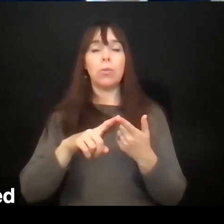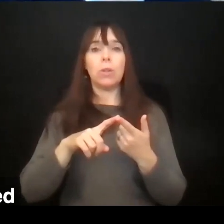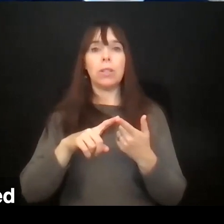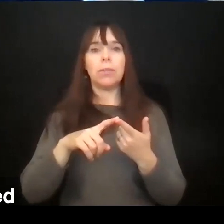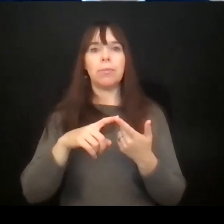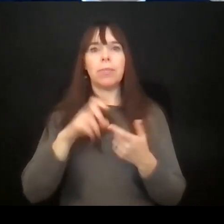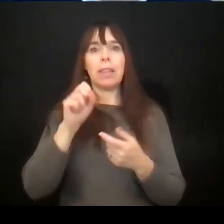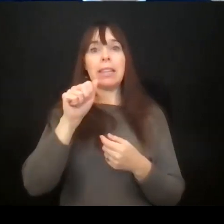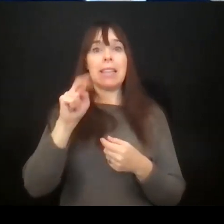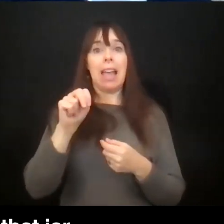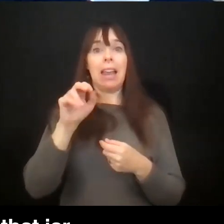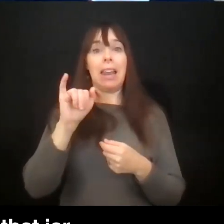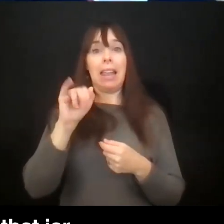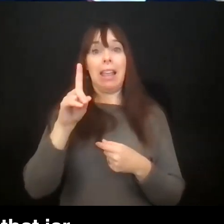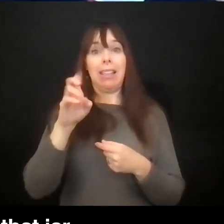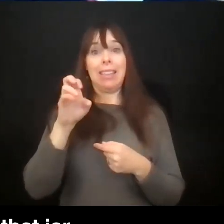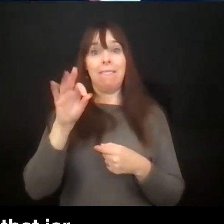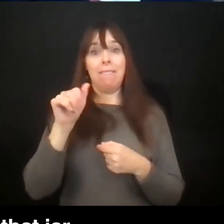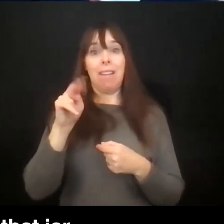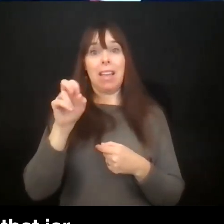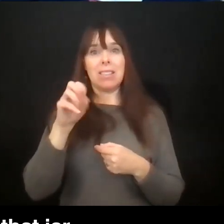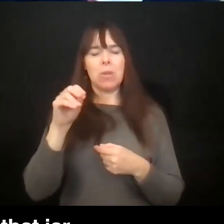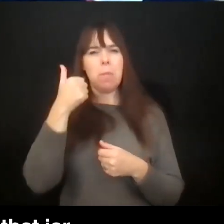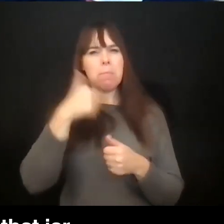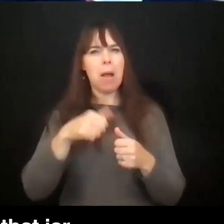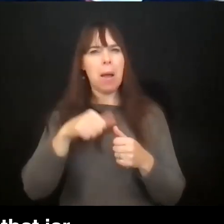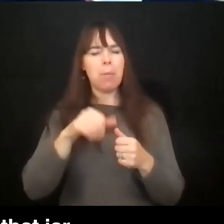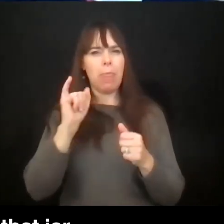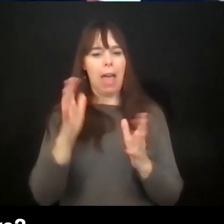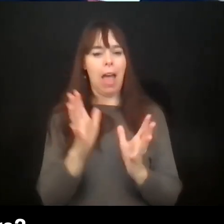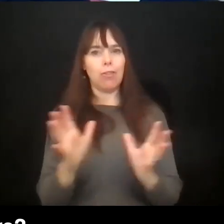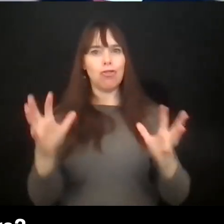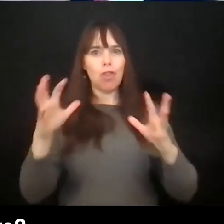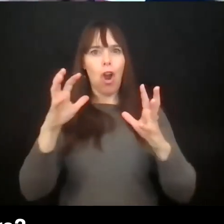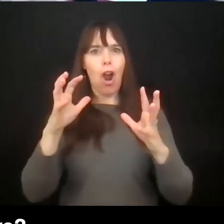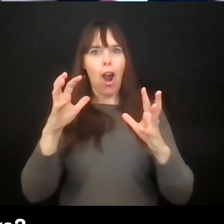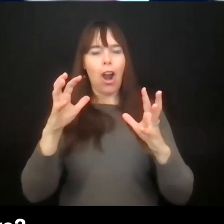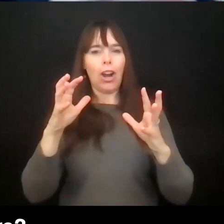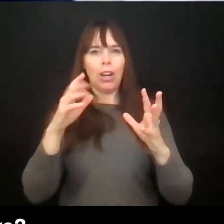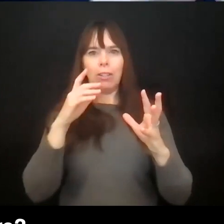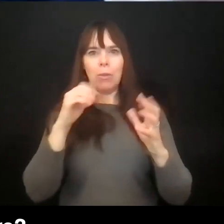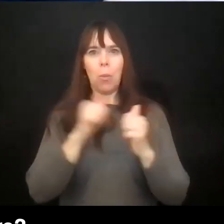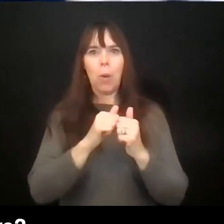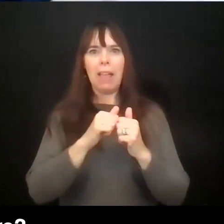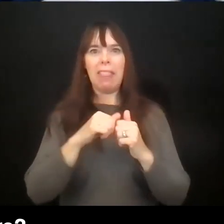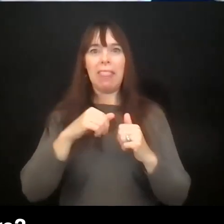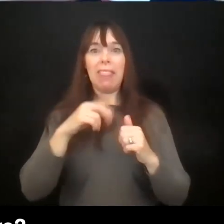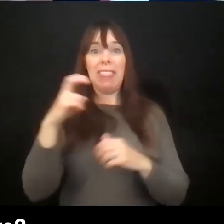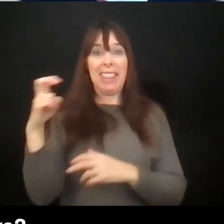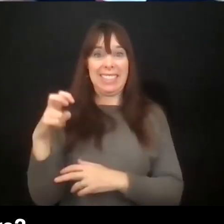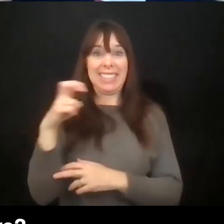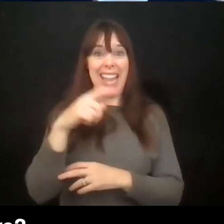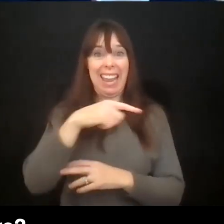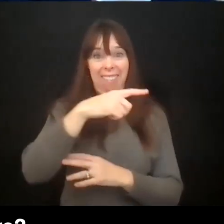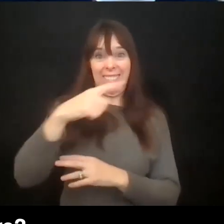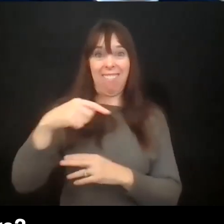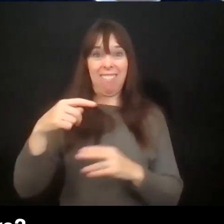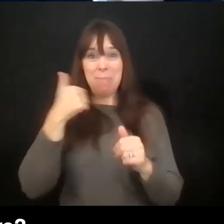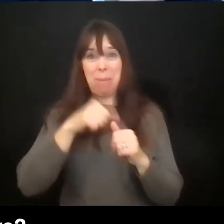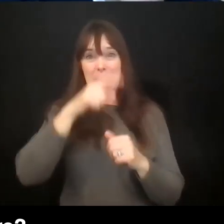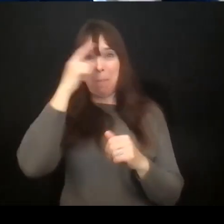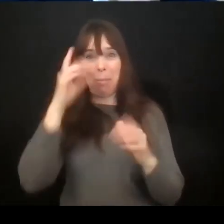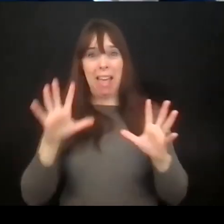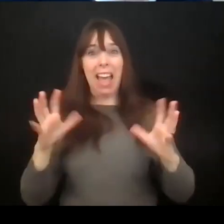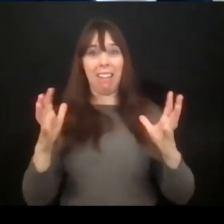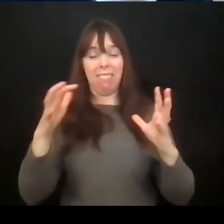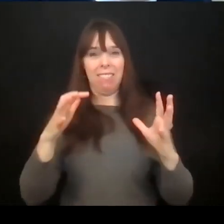San Ildefonso. Remember when we saw that jar with the snake undulating, that